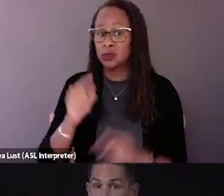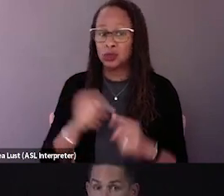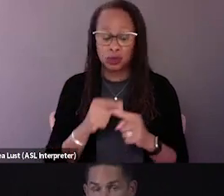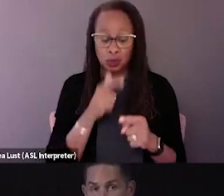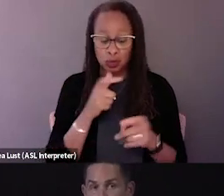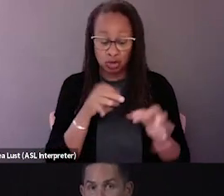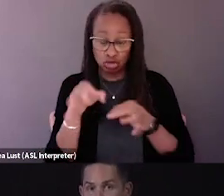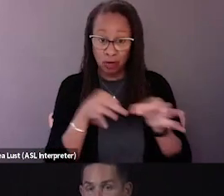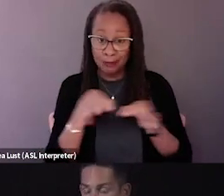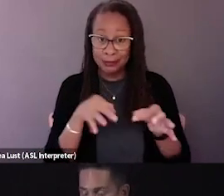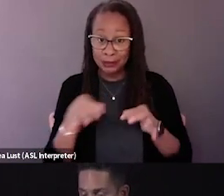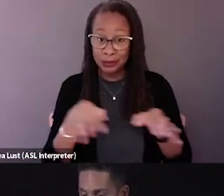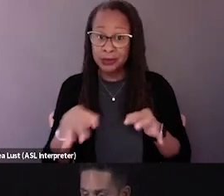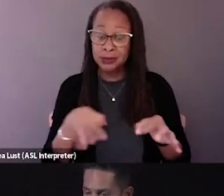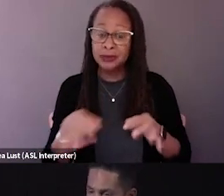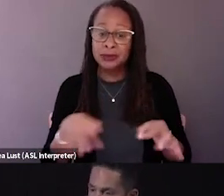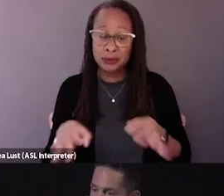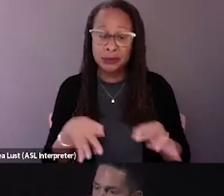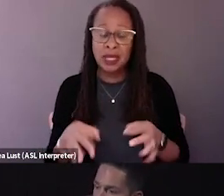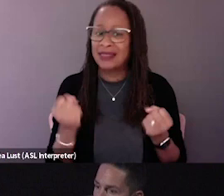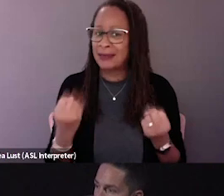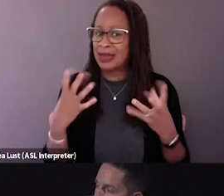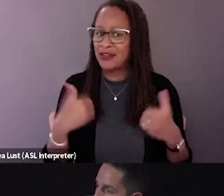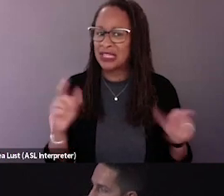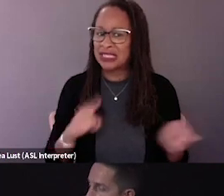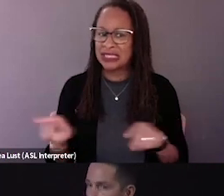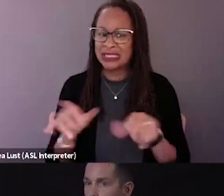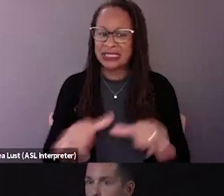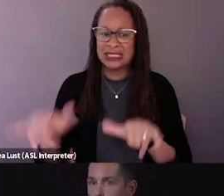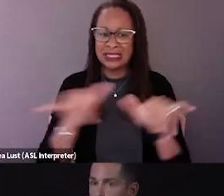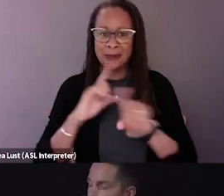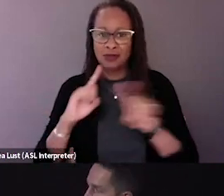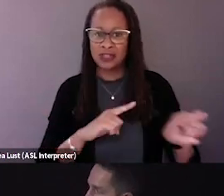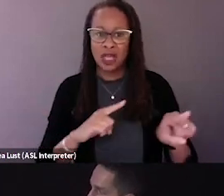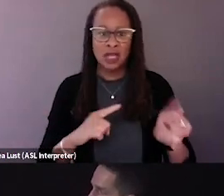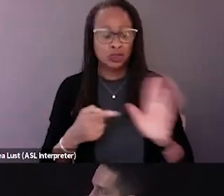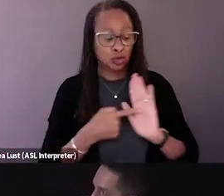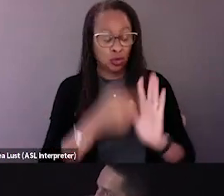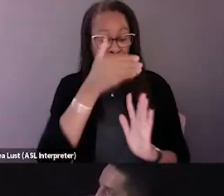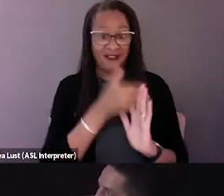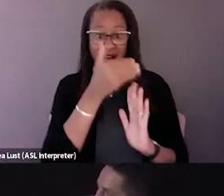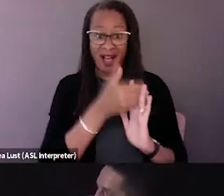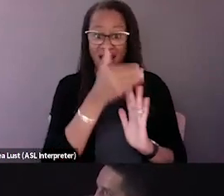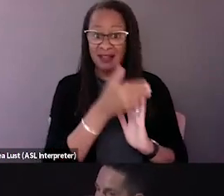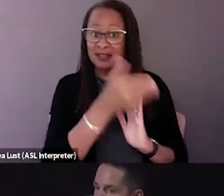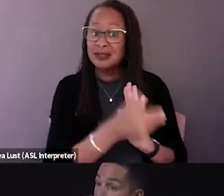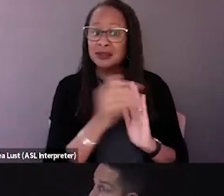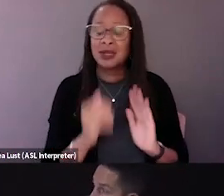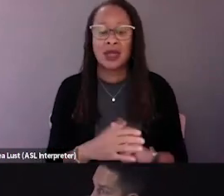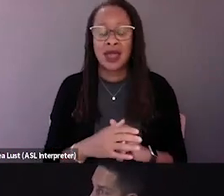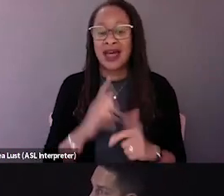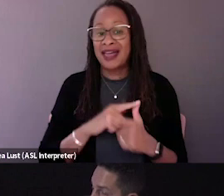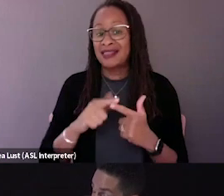was, I'm sure many of you had the same reaction, where, you're showing the files, and then Kurt talks about the